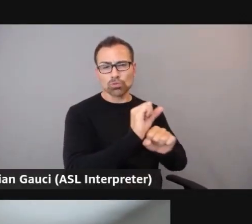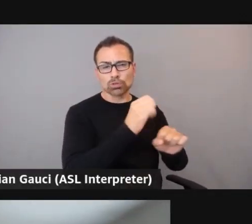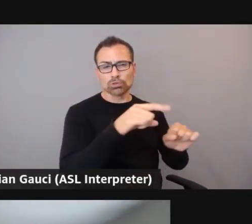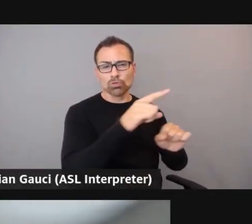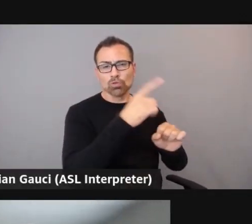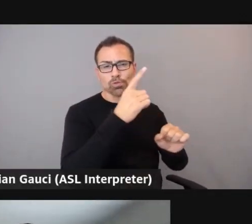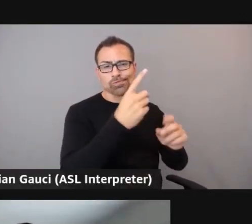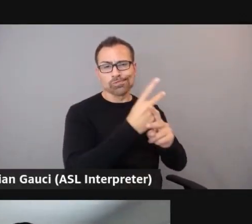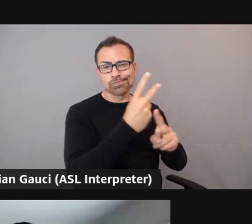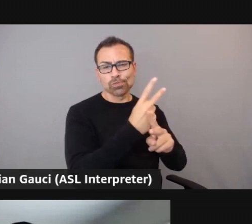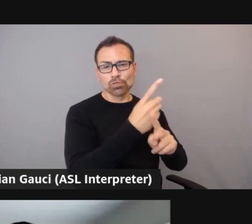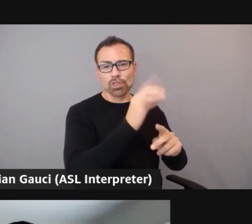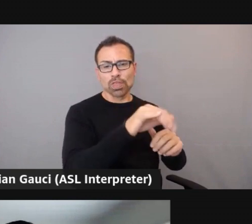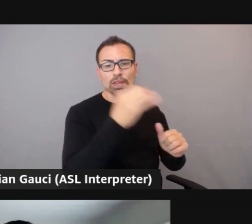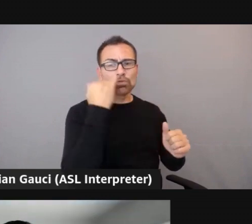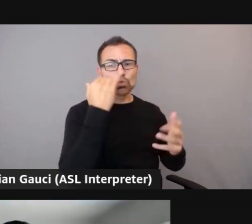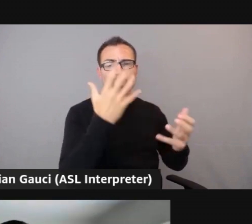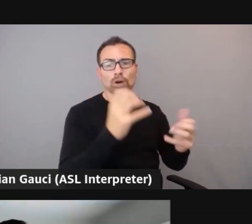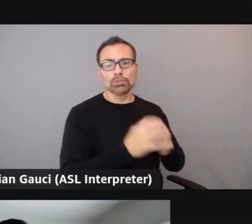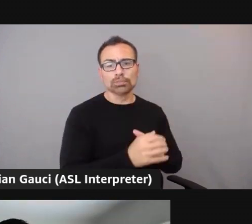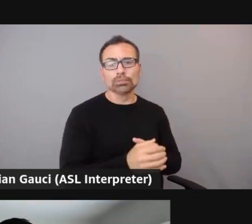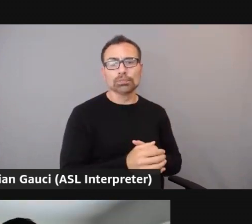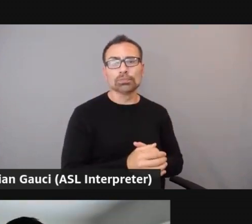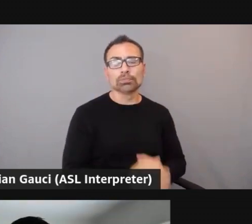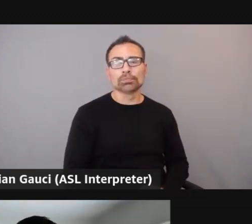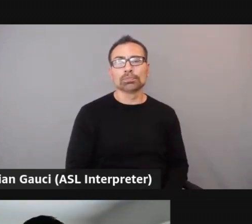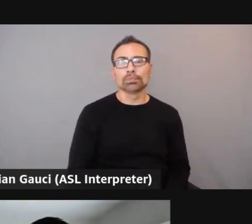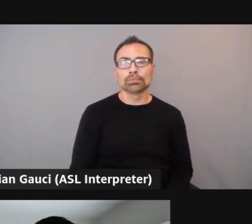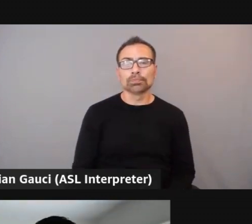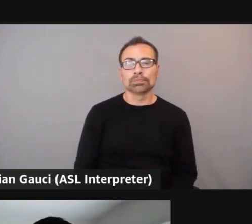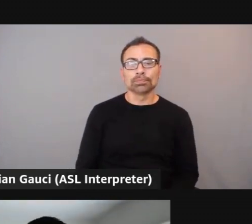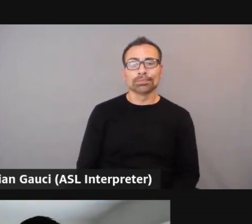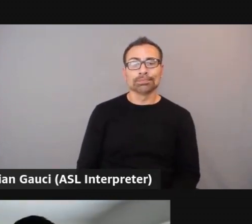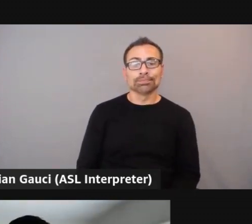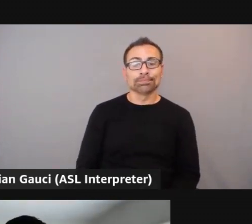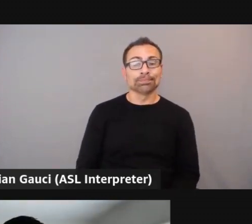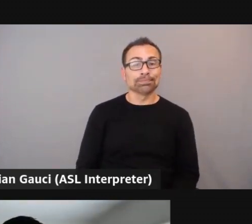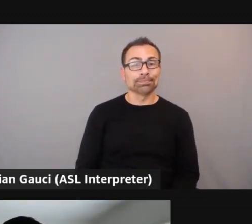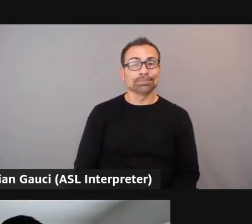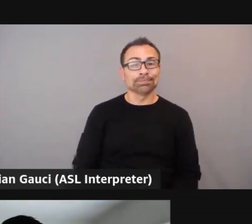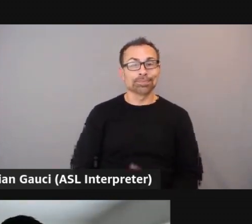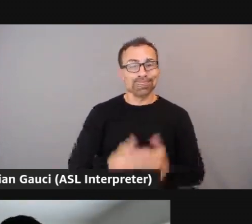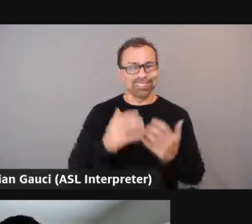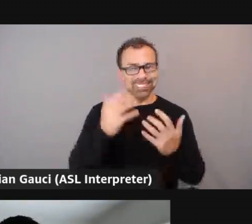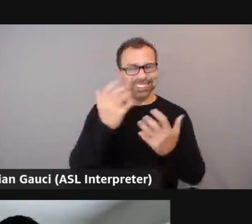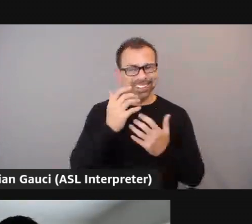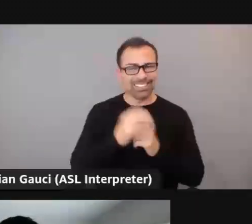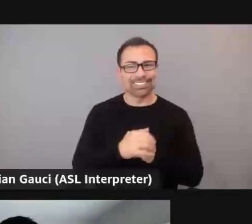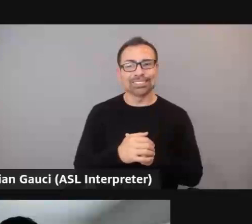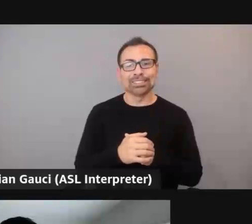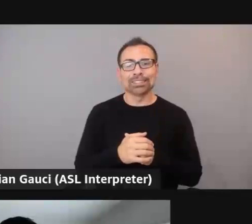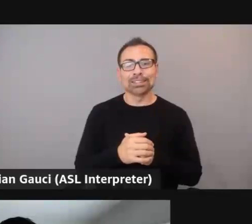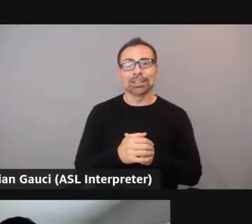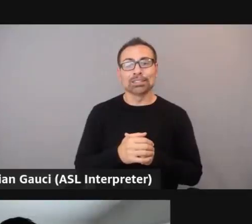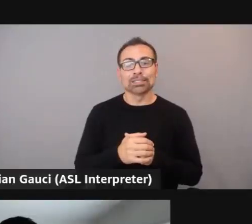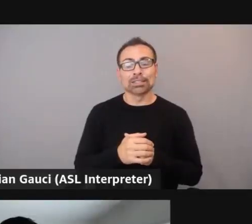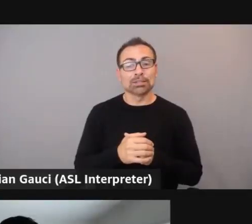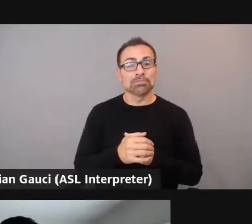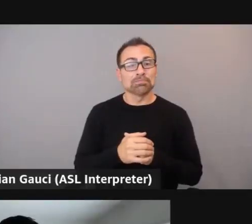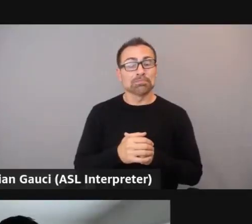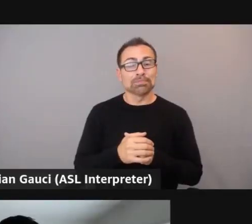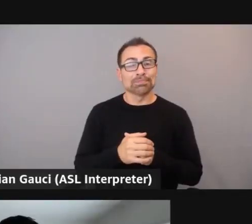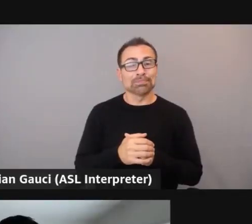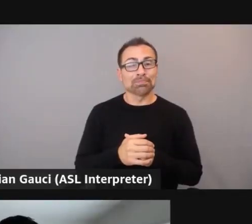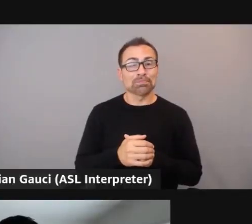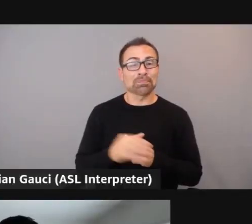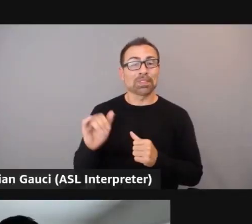large scale workloads. Yeah. Awesome. Well, hey, Okay. Sandeep, Jana, it was awesome